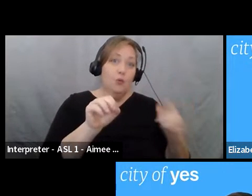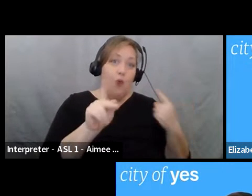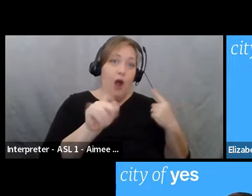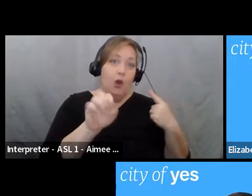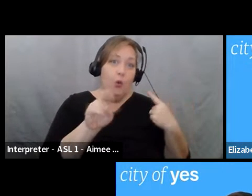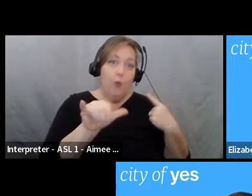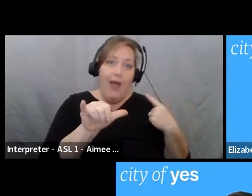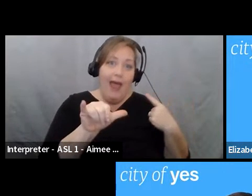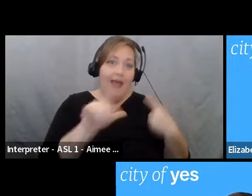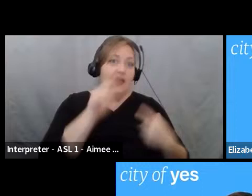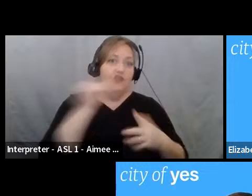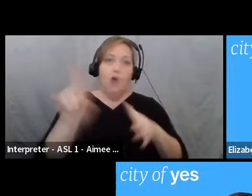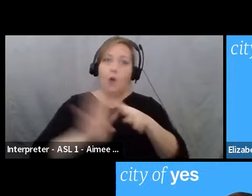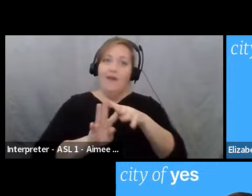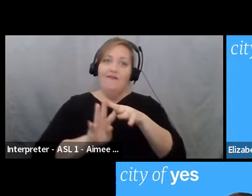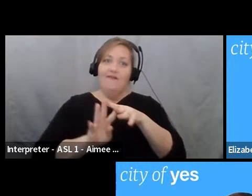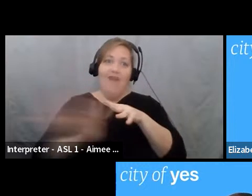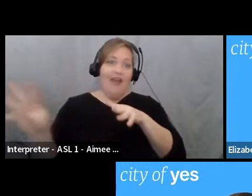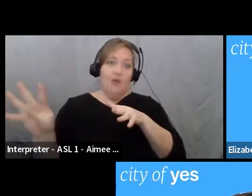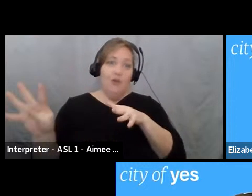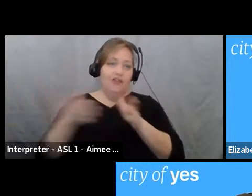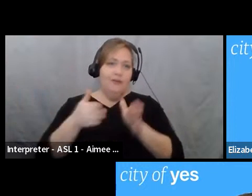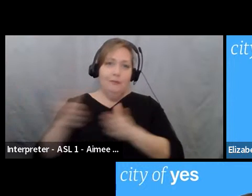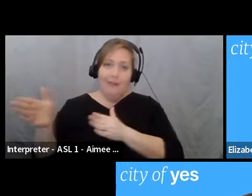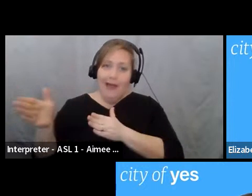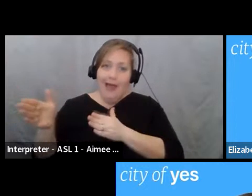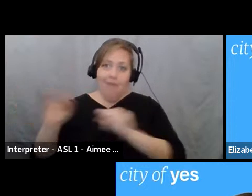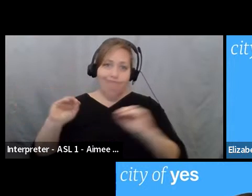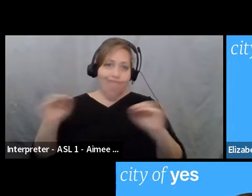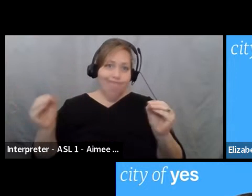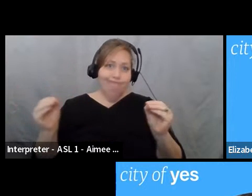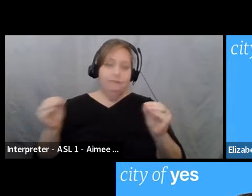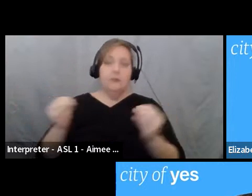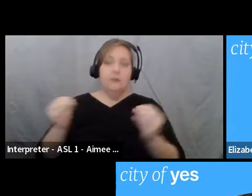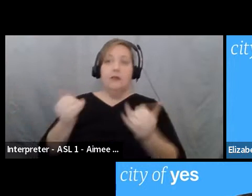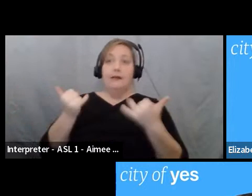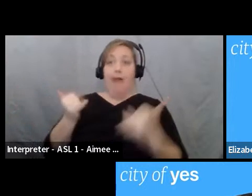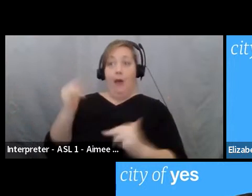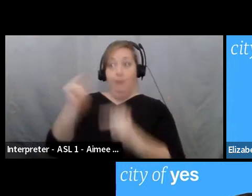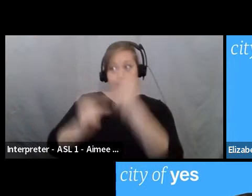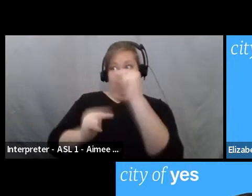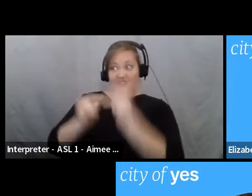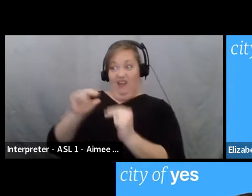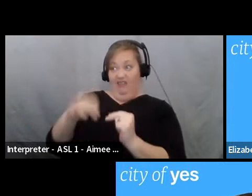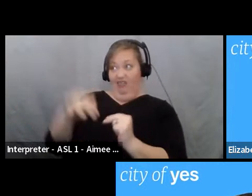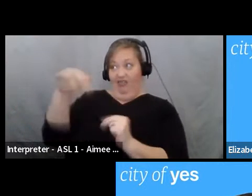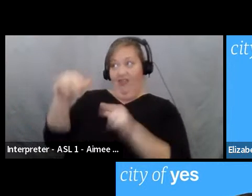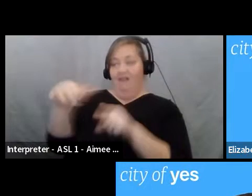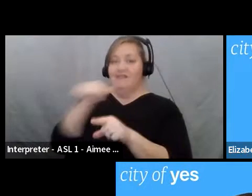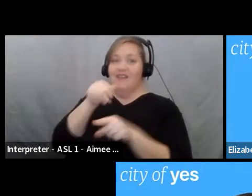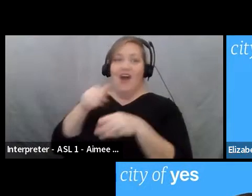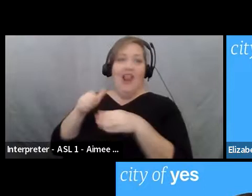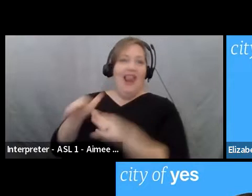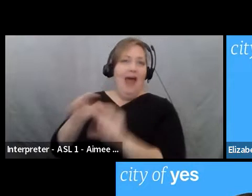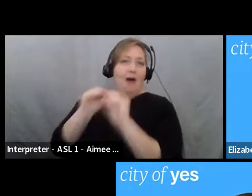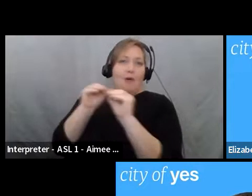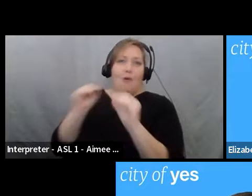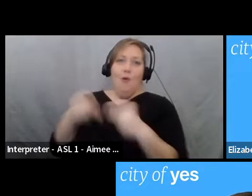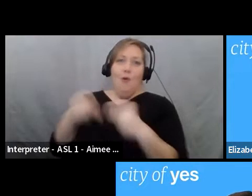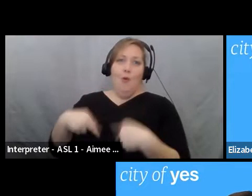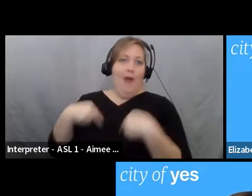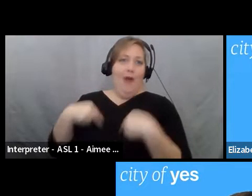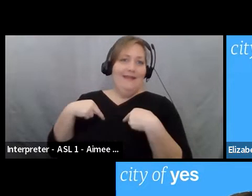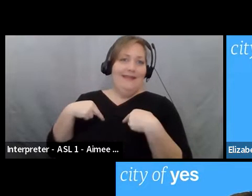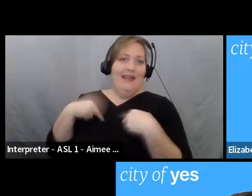is no evacuation plan. The current building of new buildings does not allow any resident